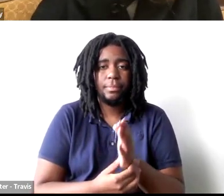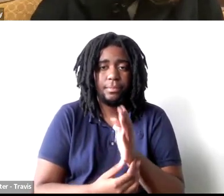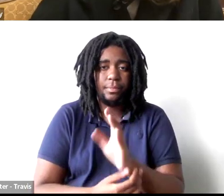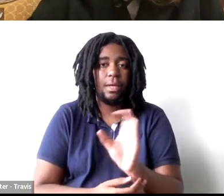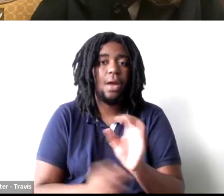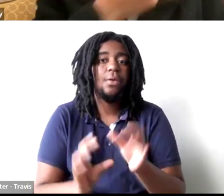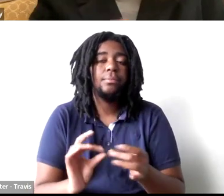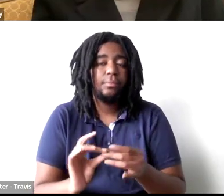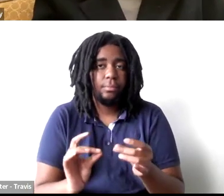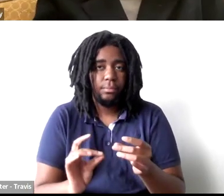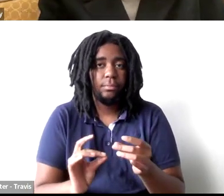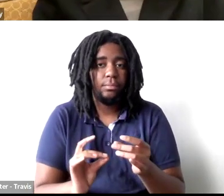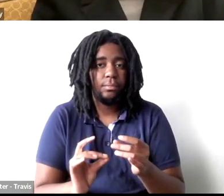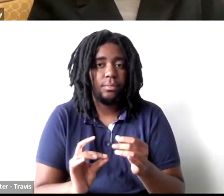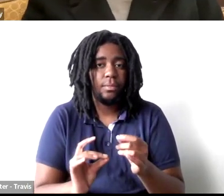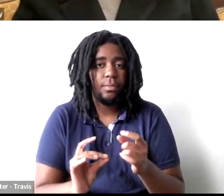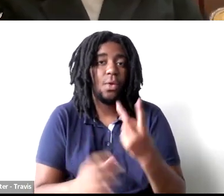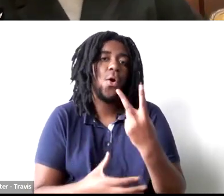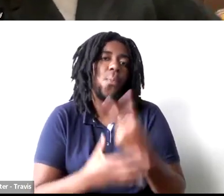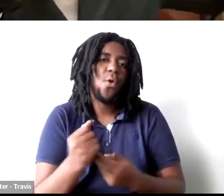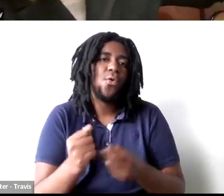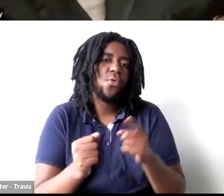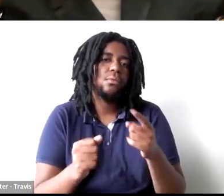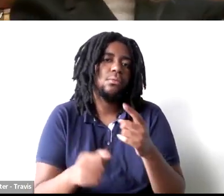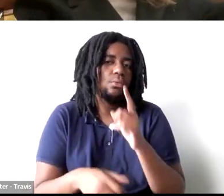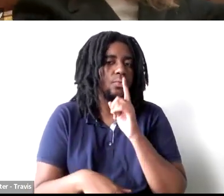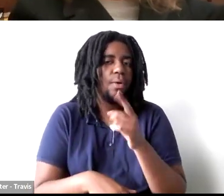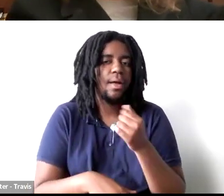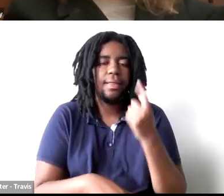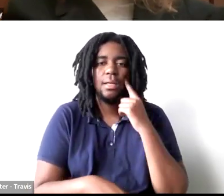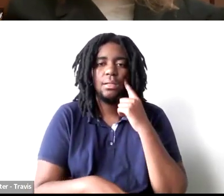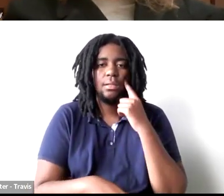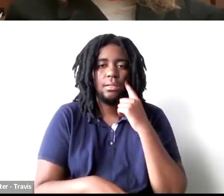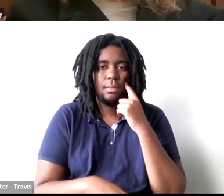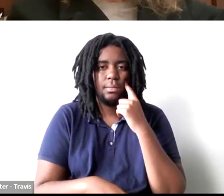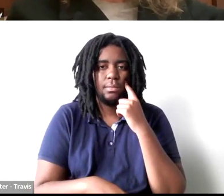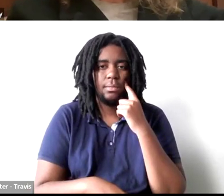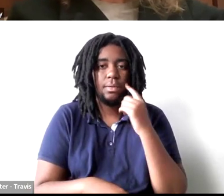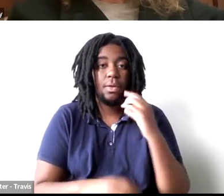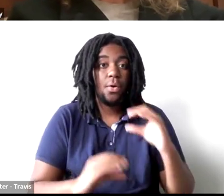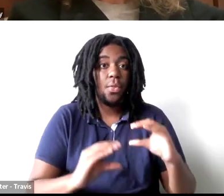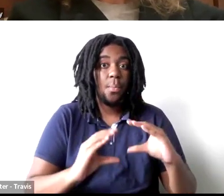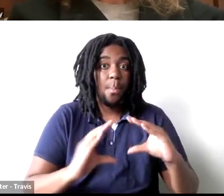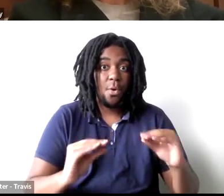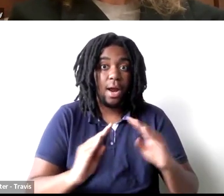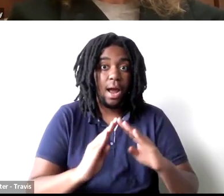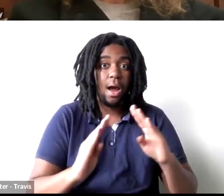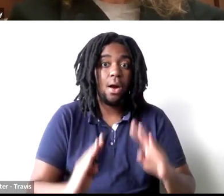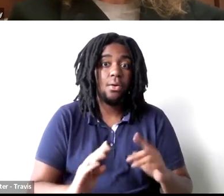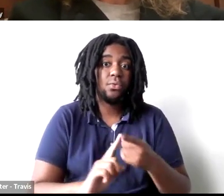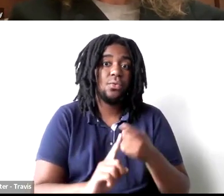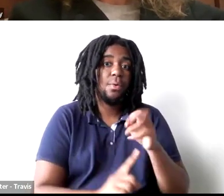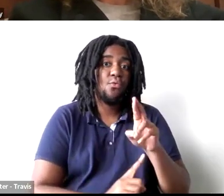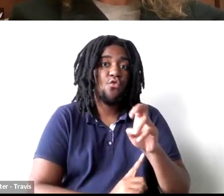that's true. And both those things are probably true. I think the description of the brick house, which was from Rembrandt Peale,